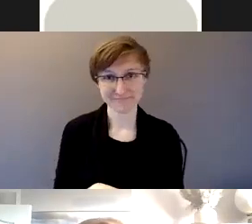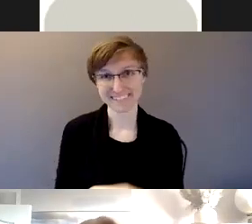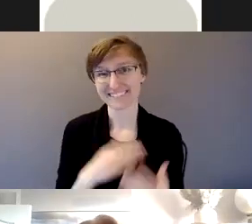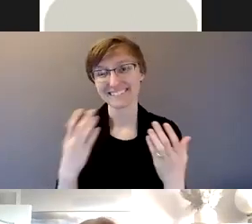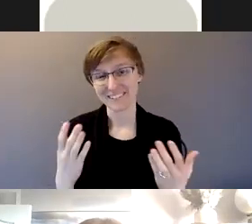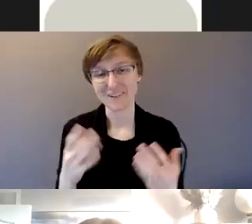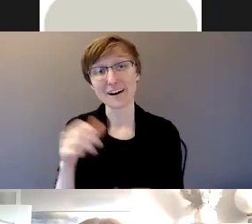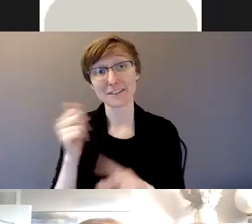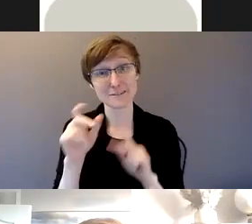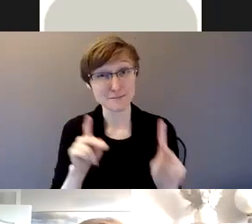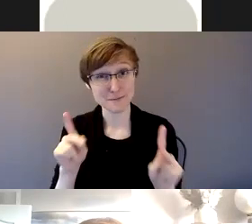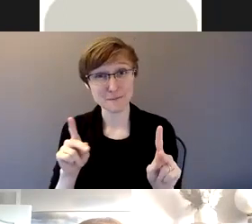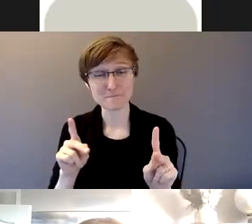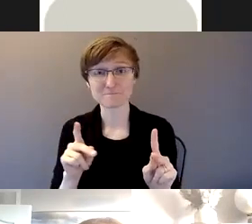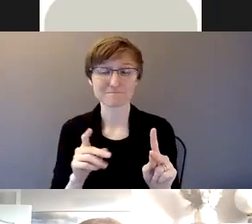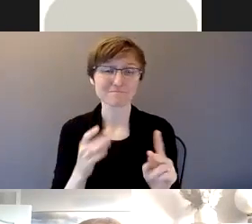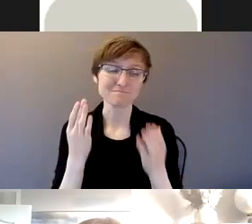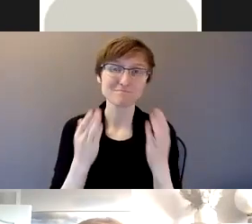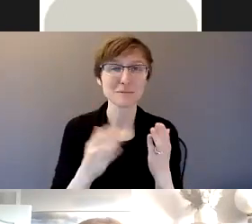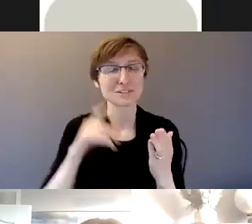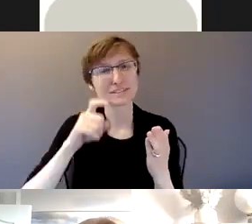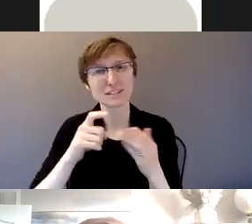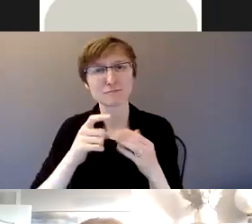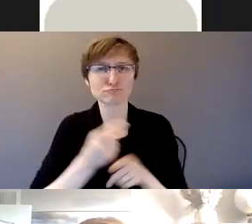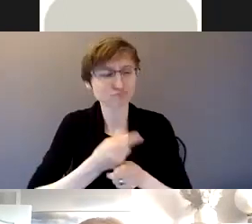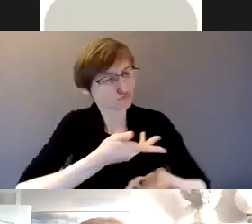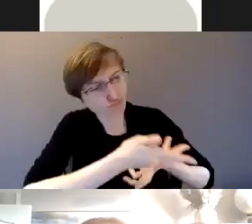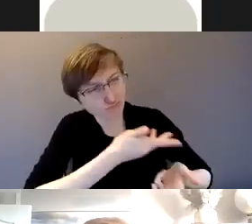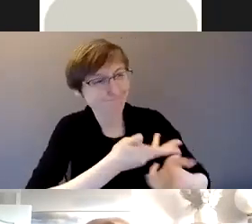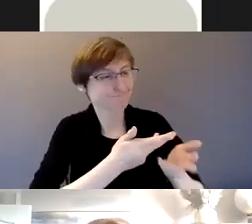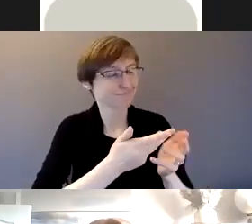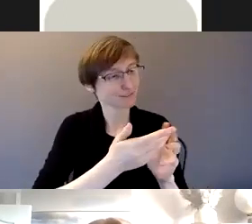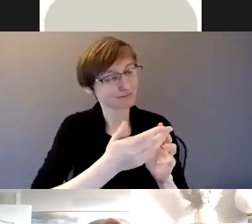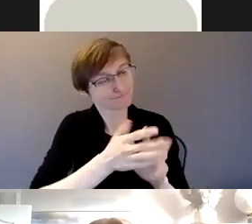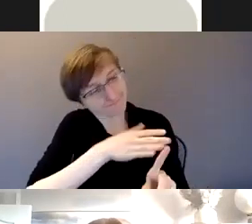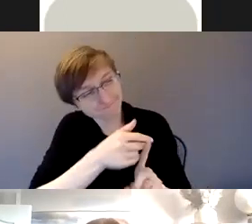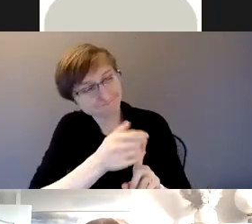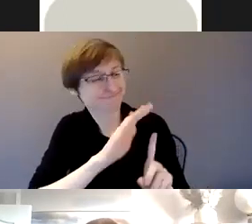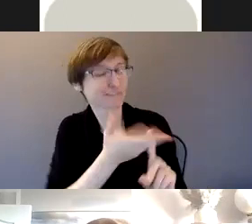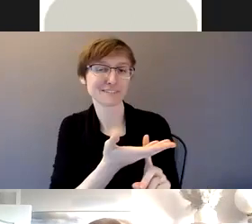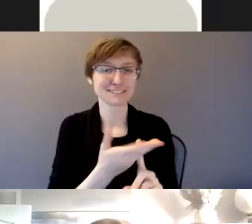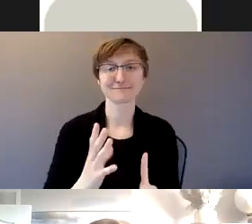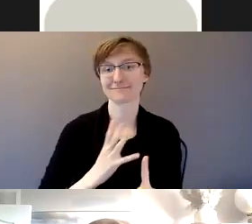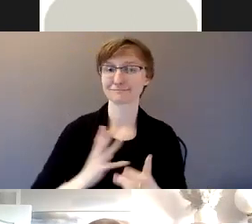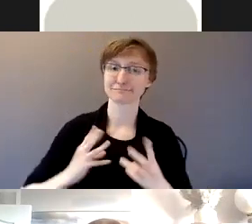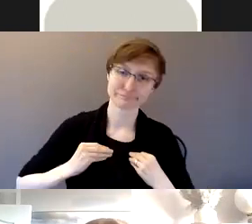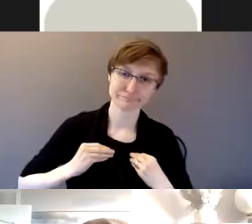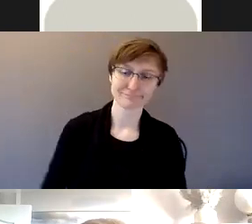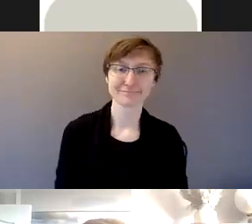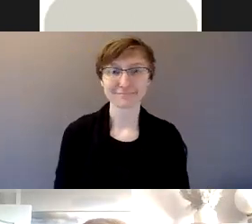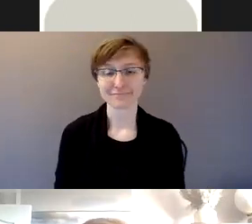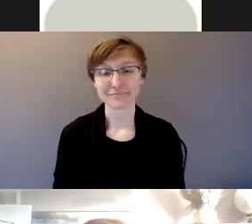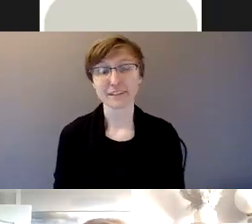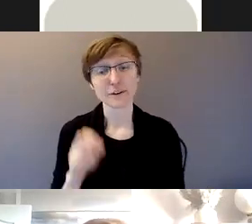right steps, the right people, and the right approach. Very true. Excellent. What about suggestions for someone who